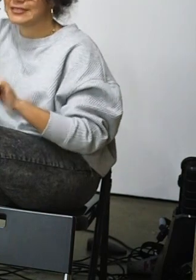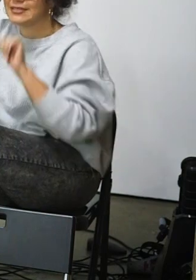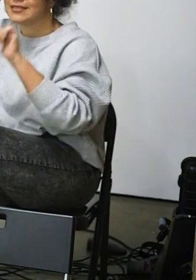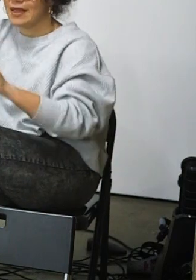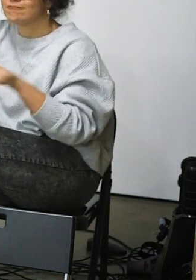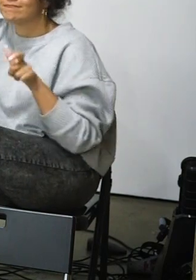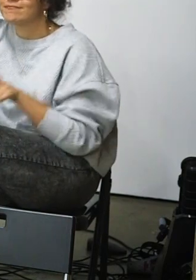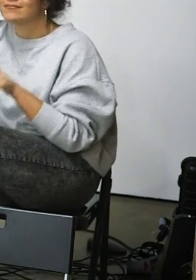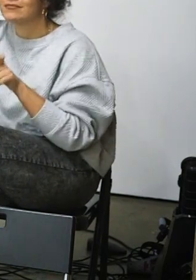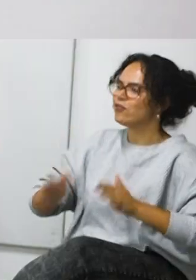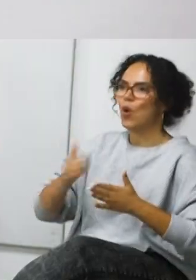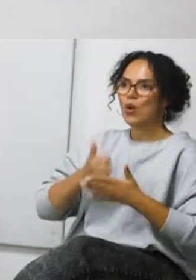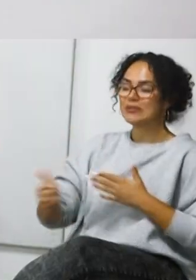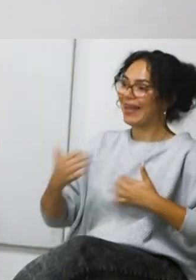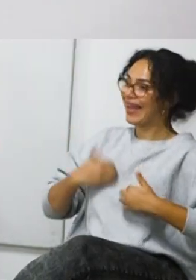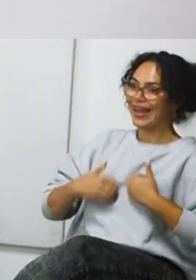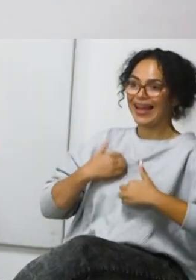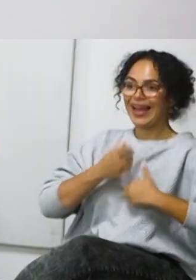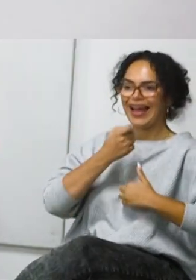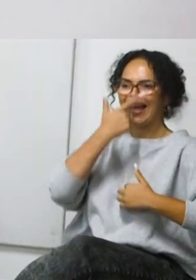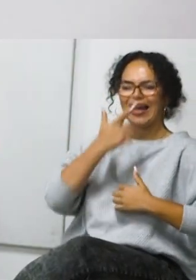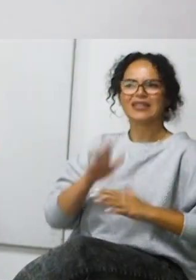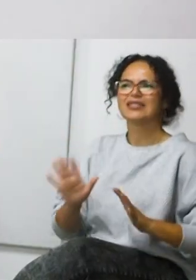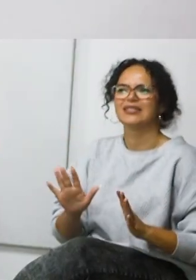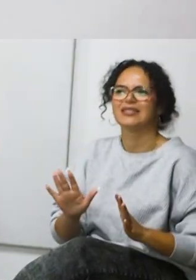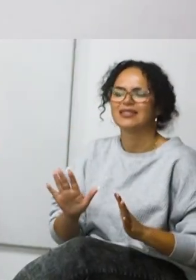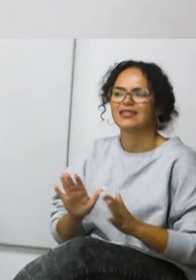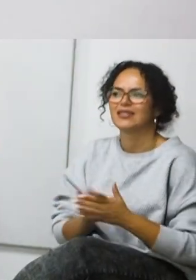that a helpful question? So I think that